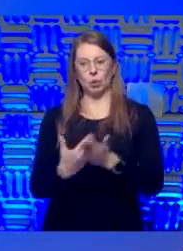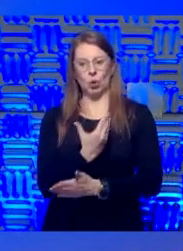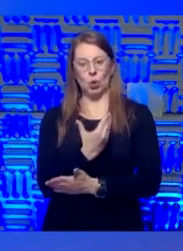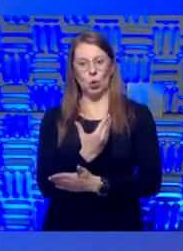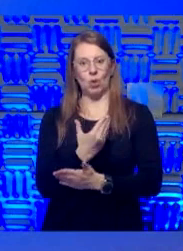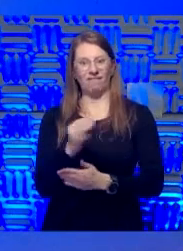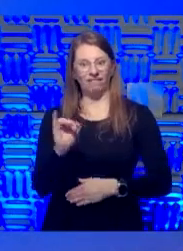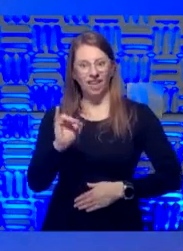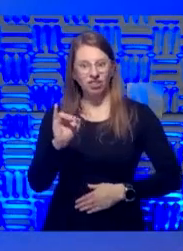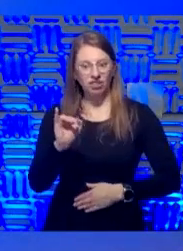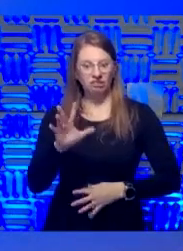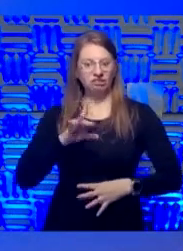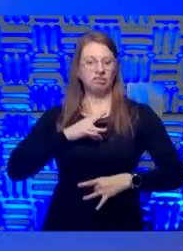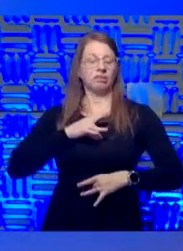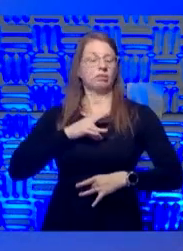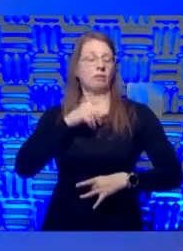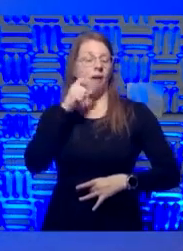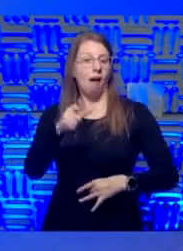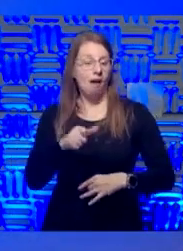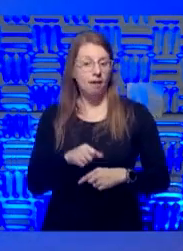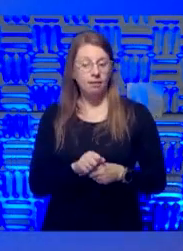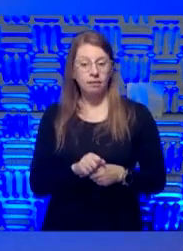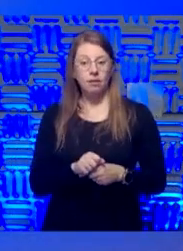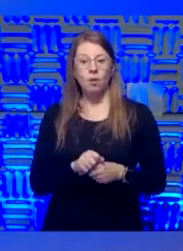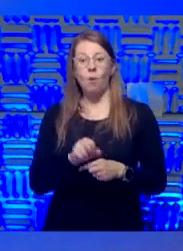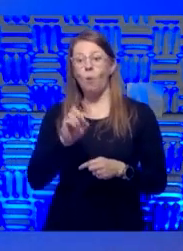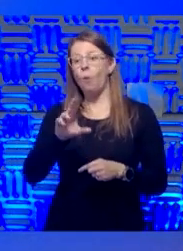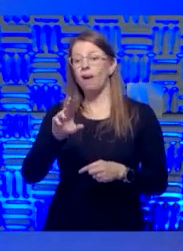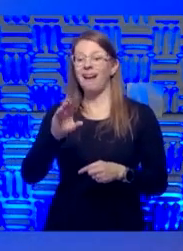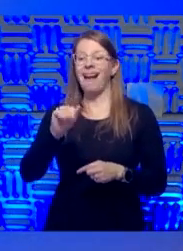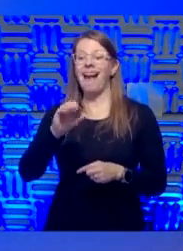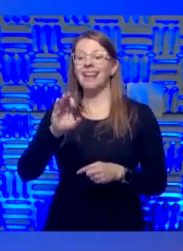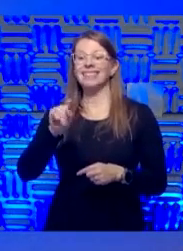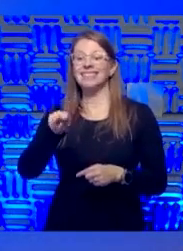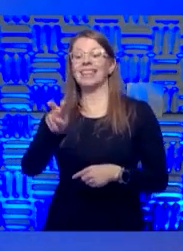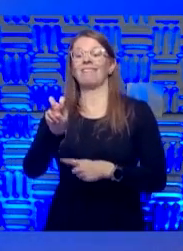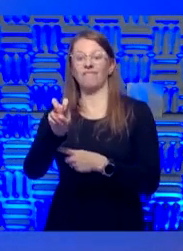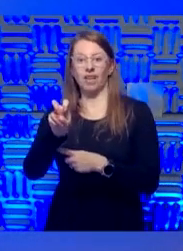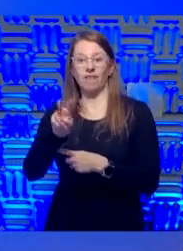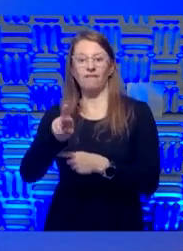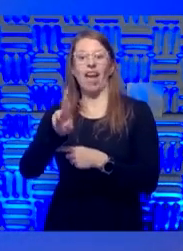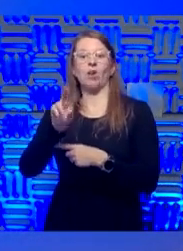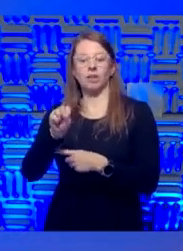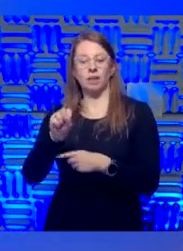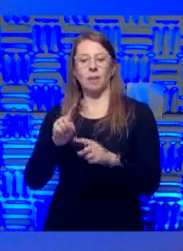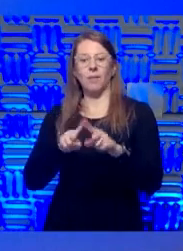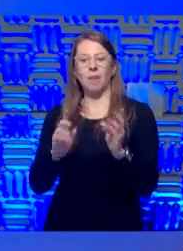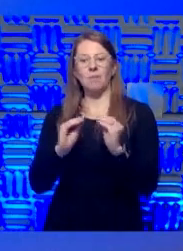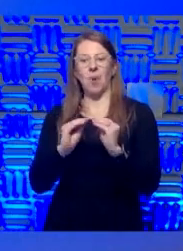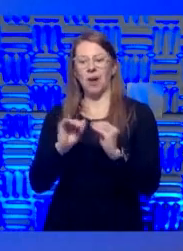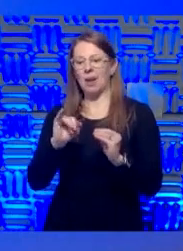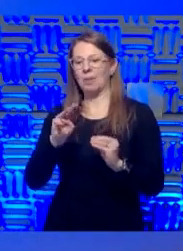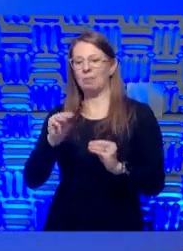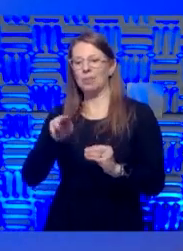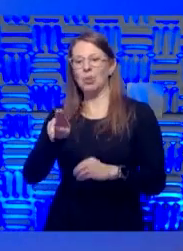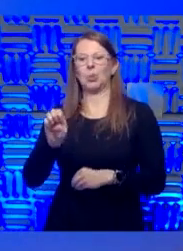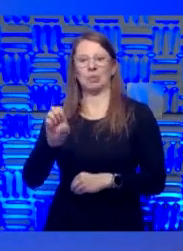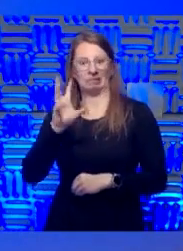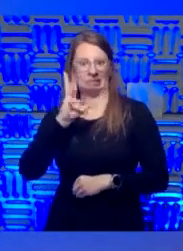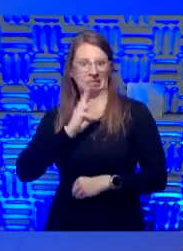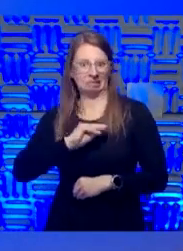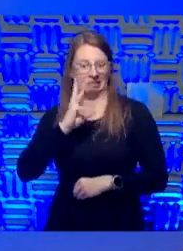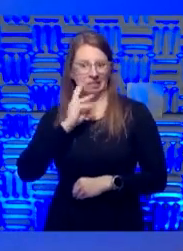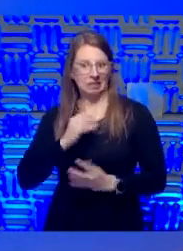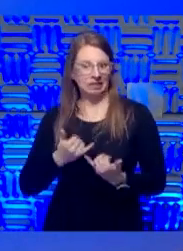infection or active virus, but rather more of the immune consequences of that. I think